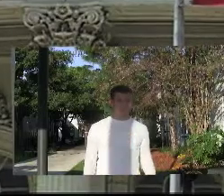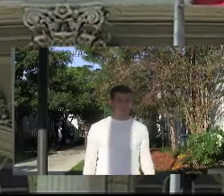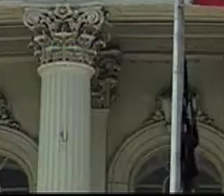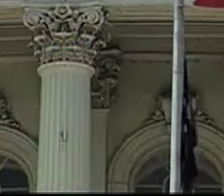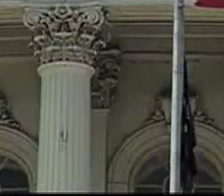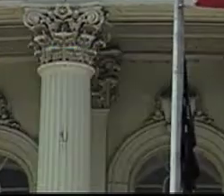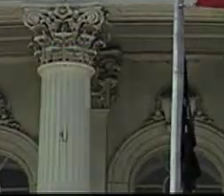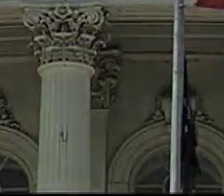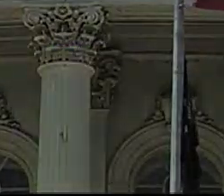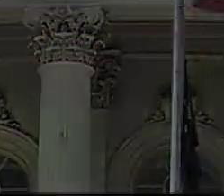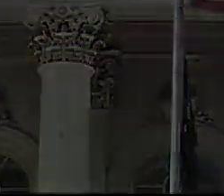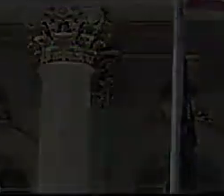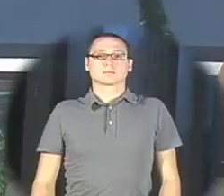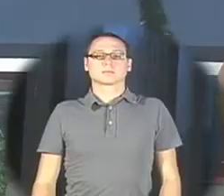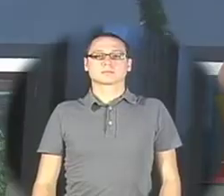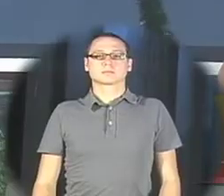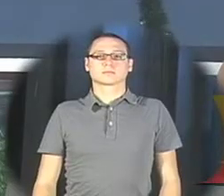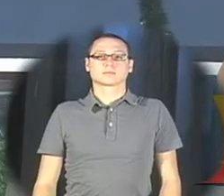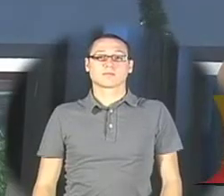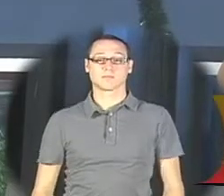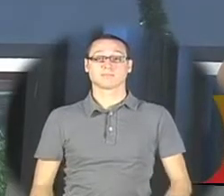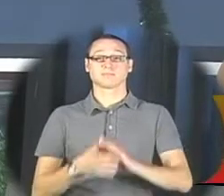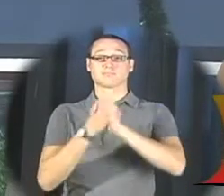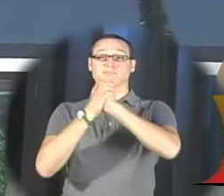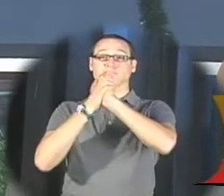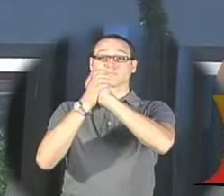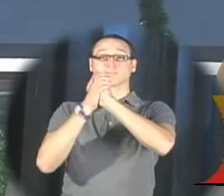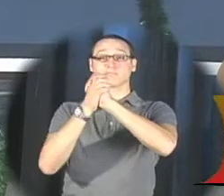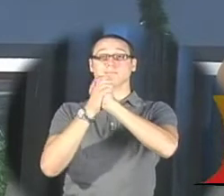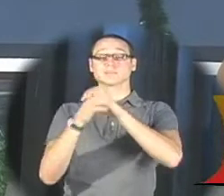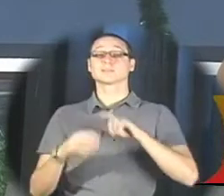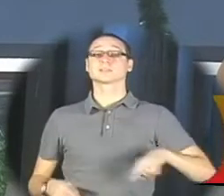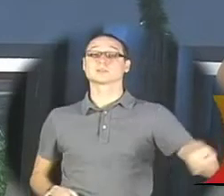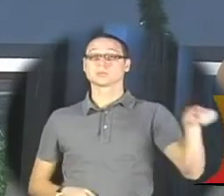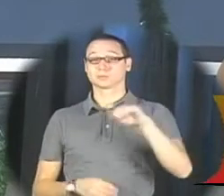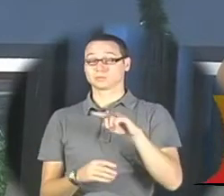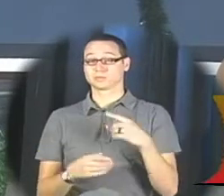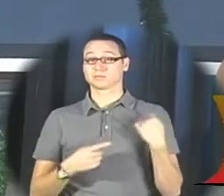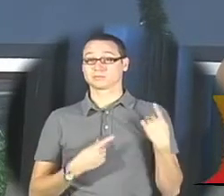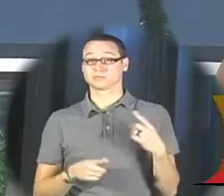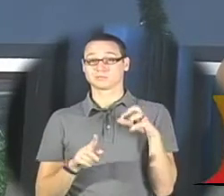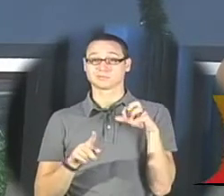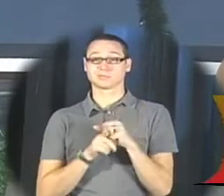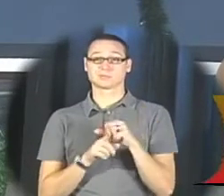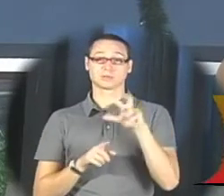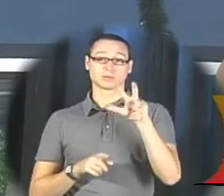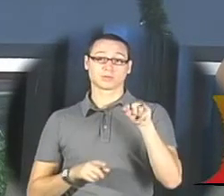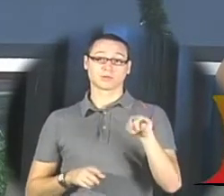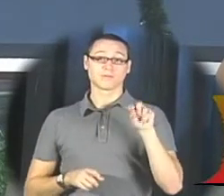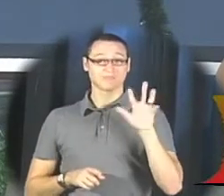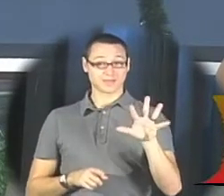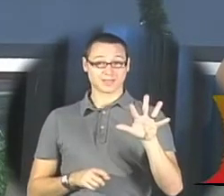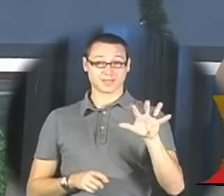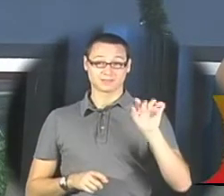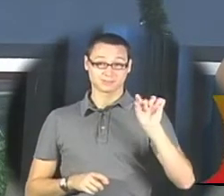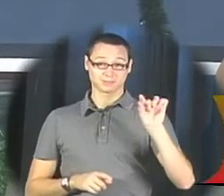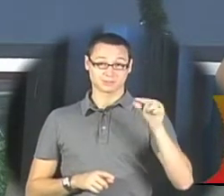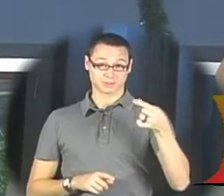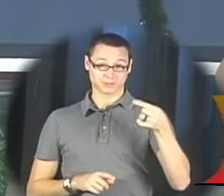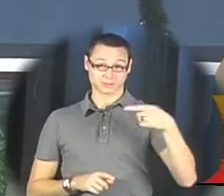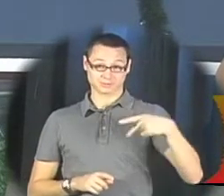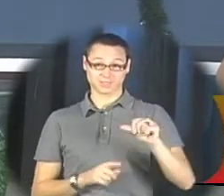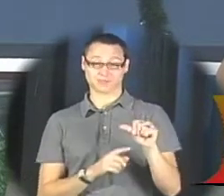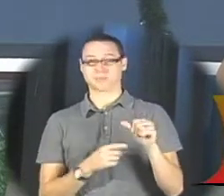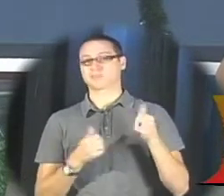Thank you. You may now be seated. Congratulations for all those who have earned at least a 3.5 unweighted GPA for your first quarter grades this year.